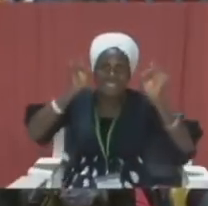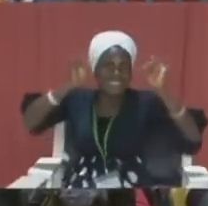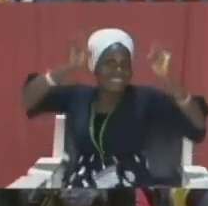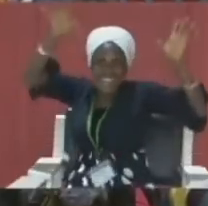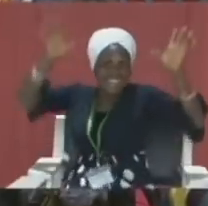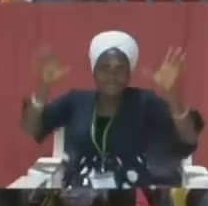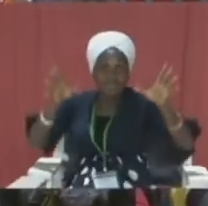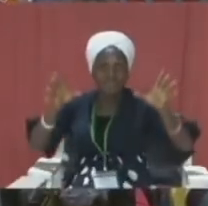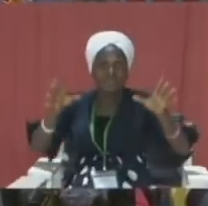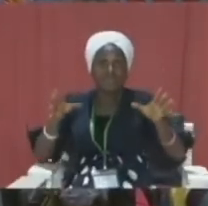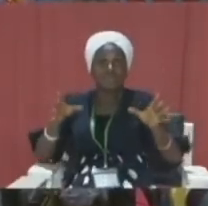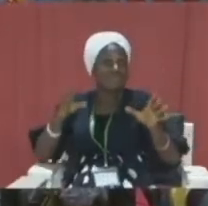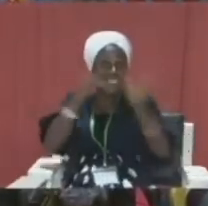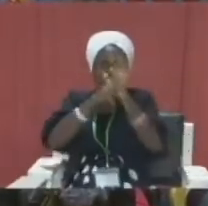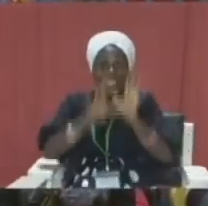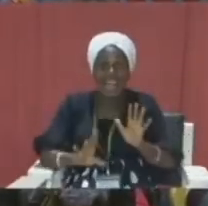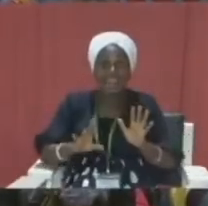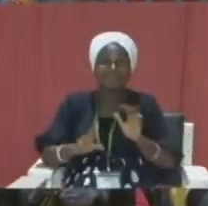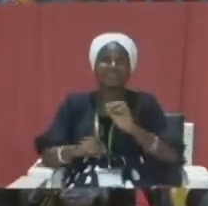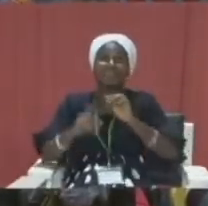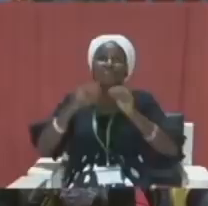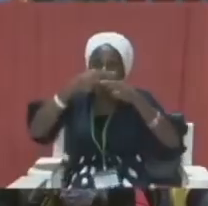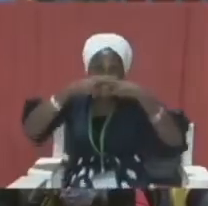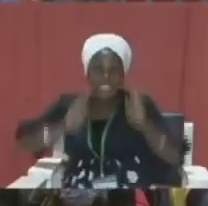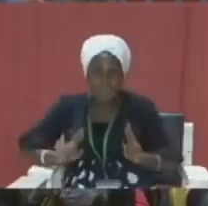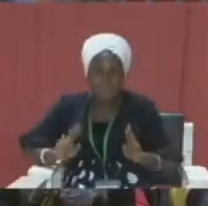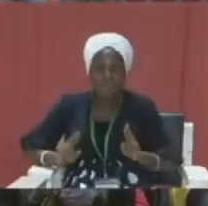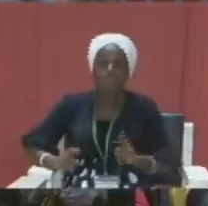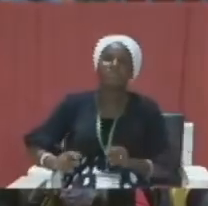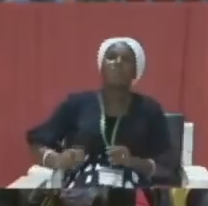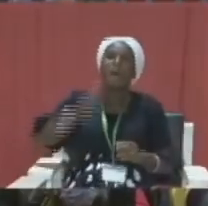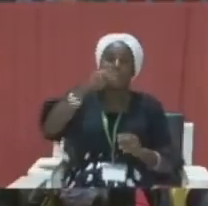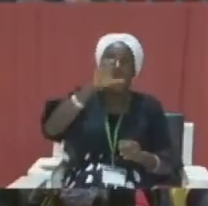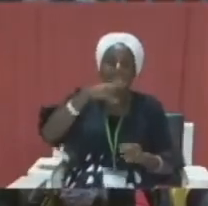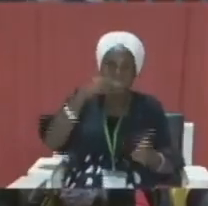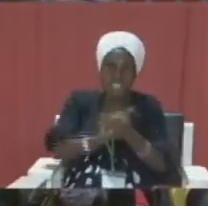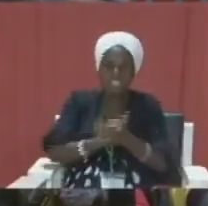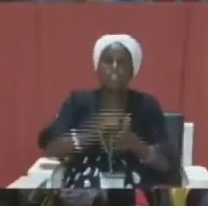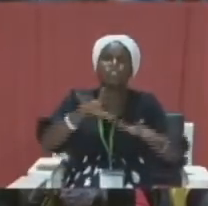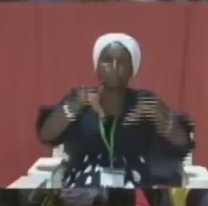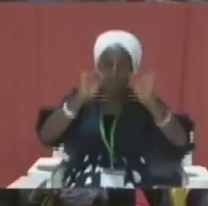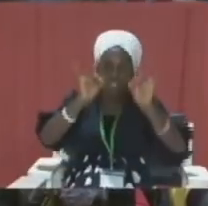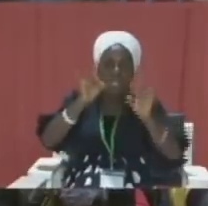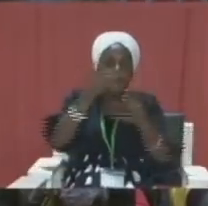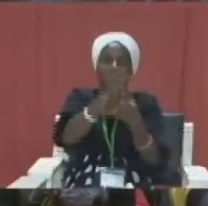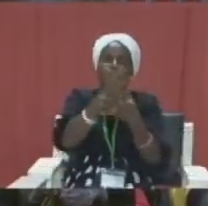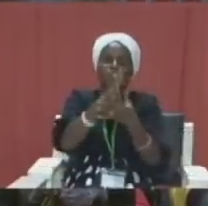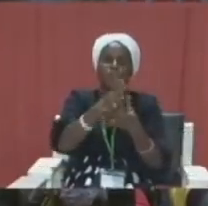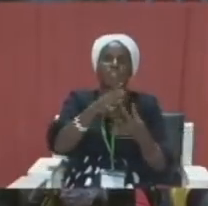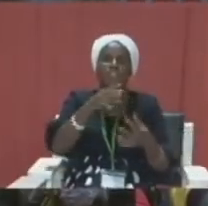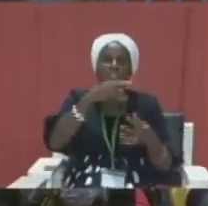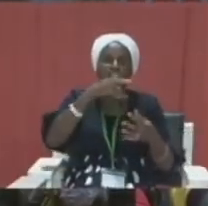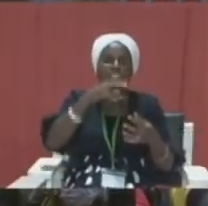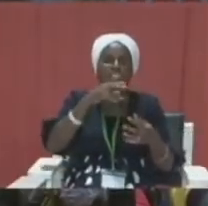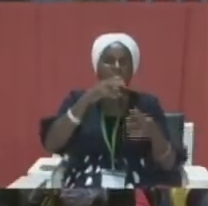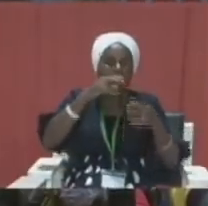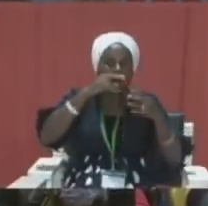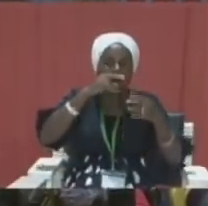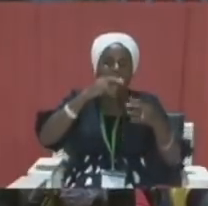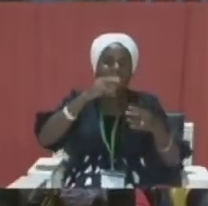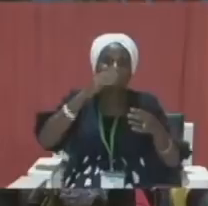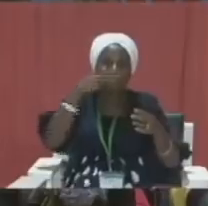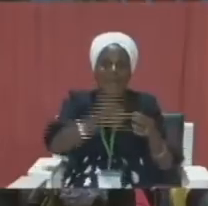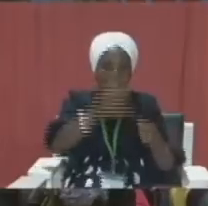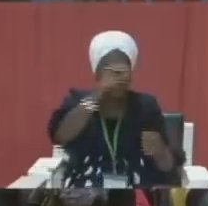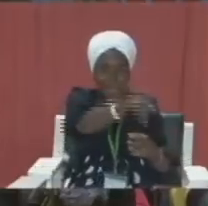robber. Choose between this healer, this good man, this holy man, and